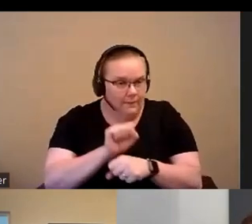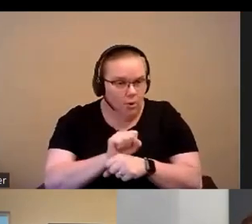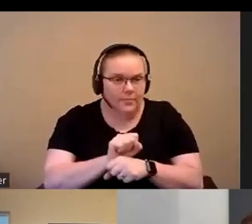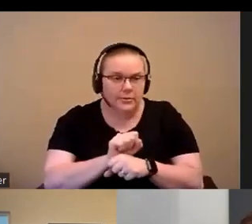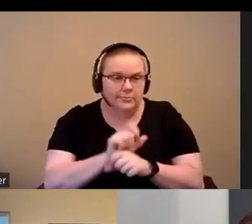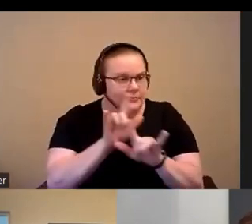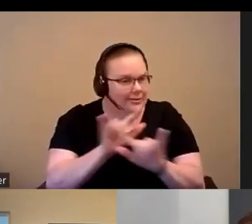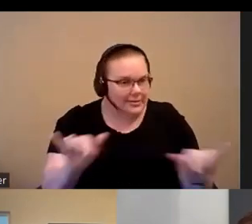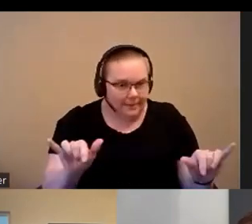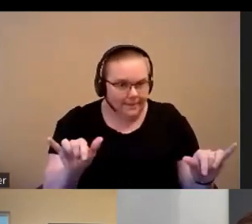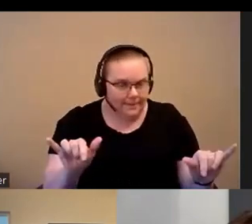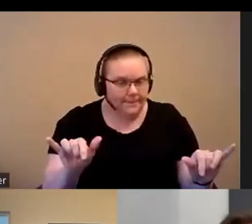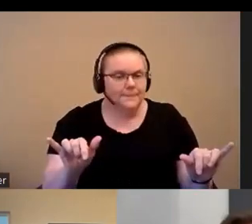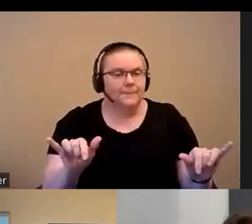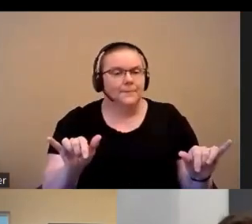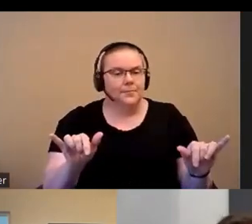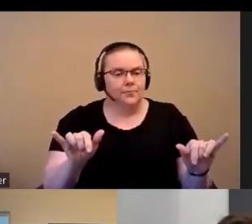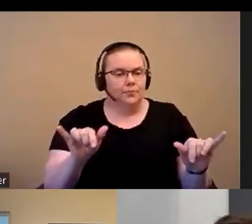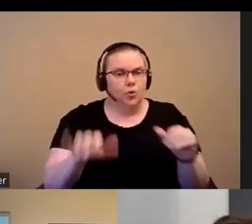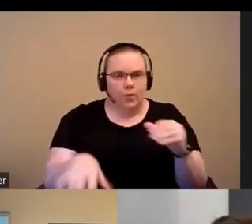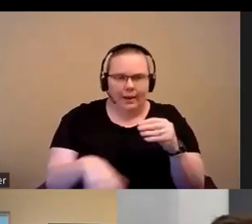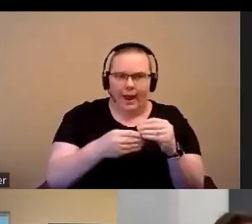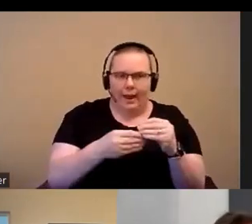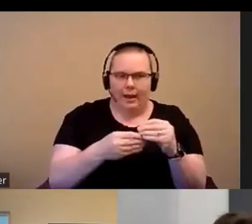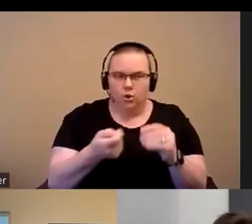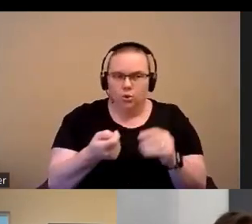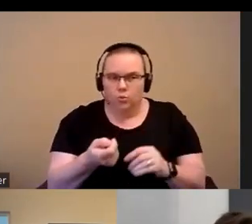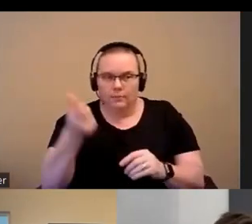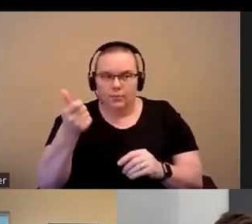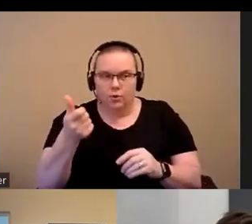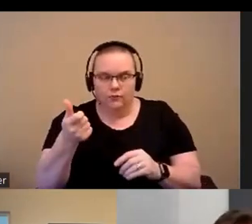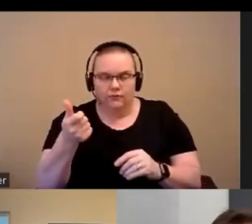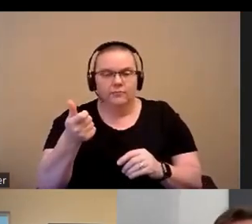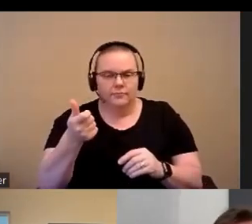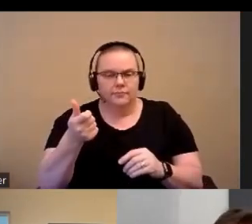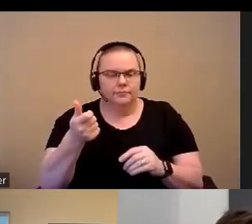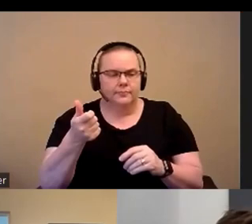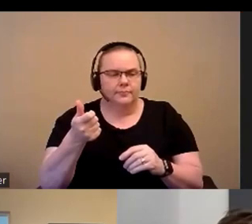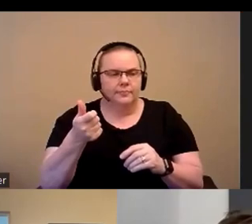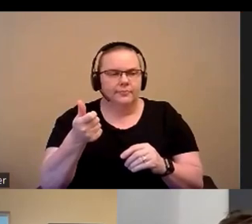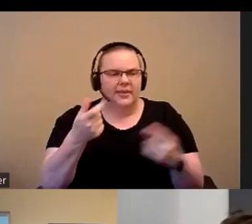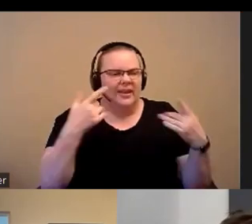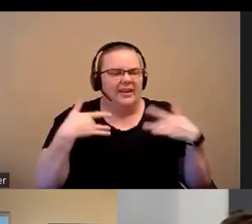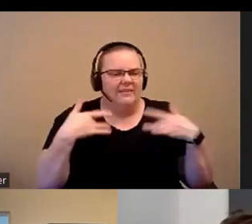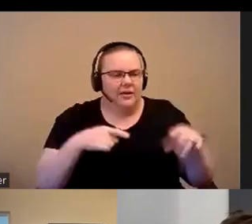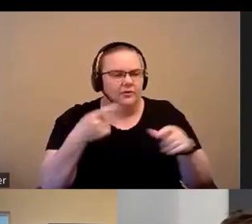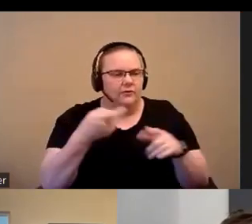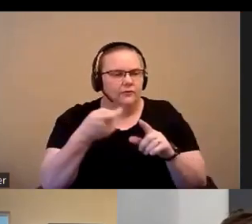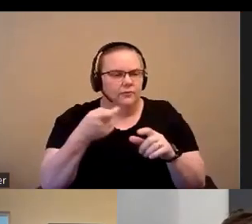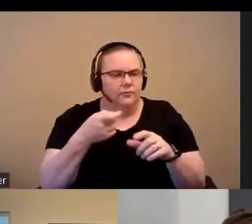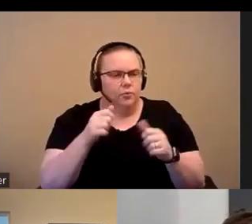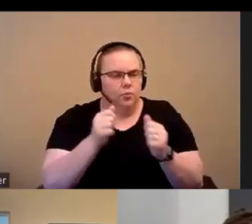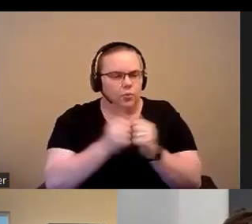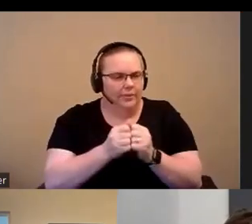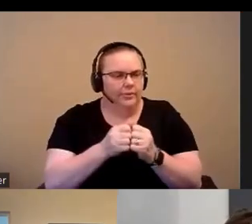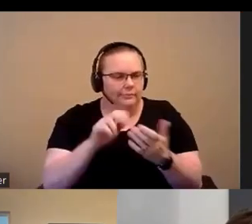then you can add or remove engagements from the itinerary without having to file any petition.